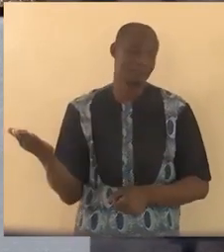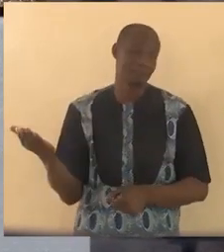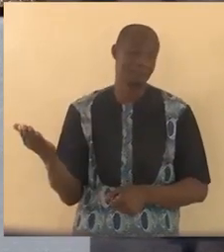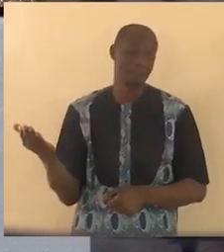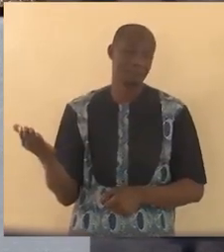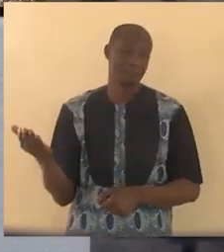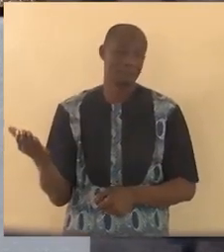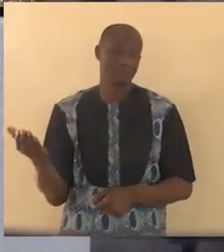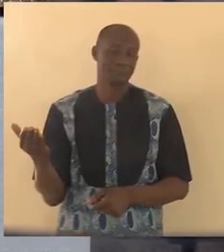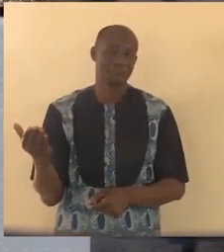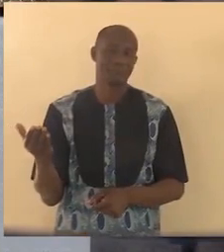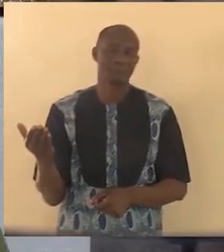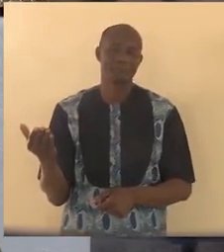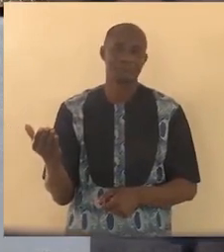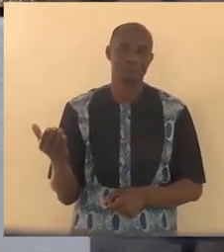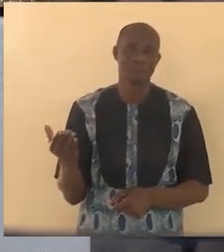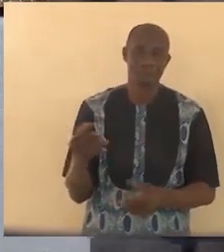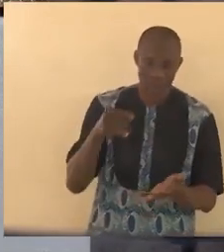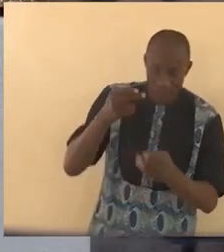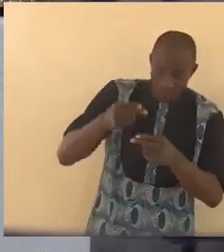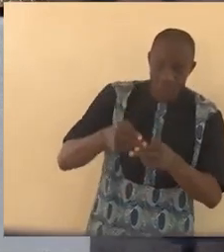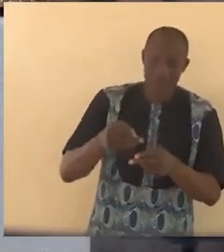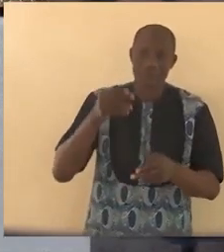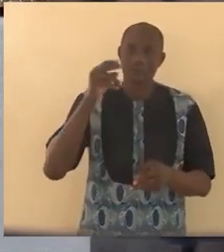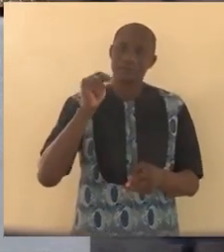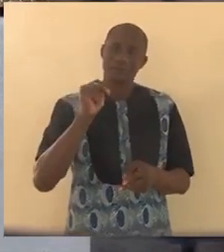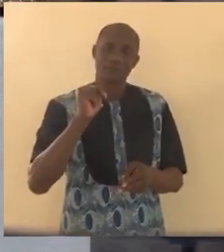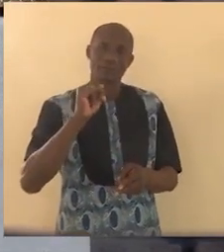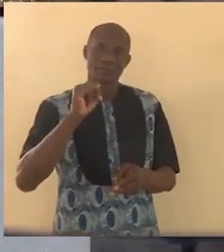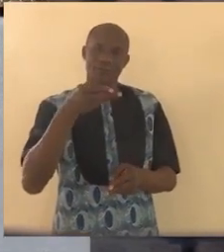no sense behind all this. It's called nihilism.